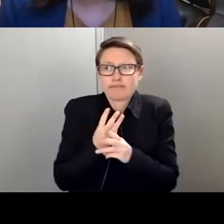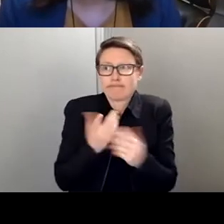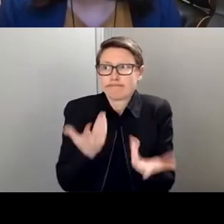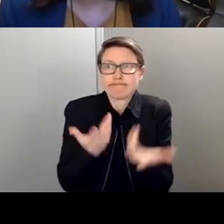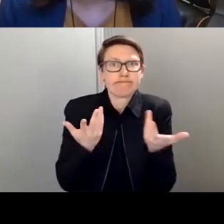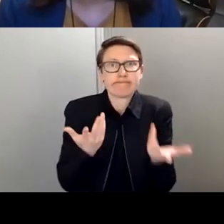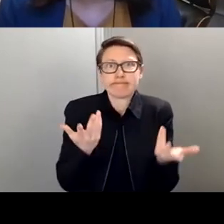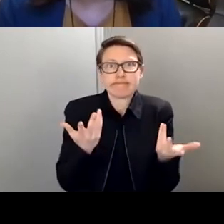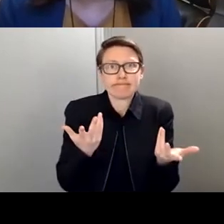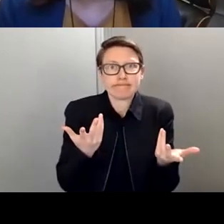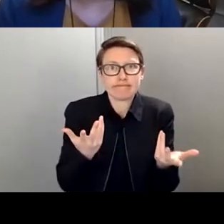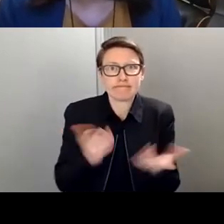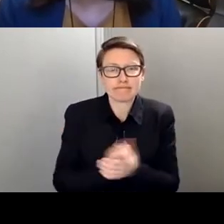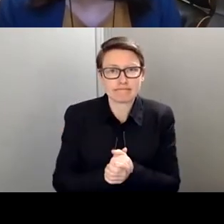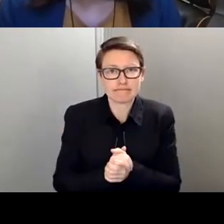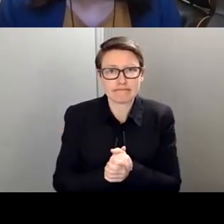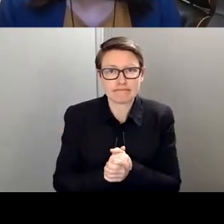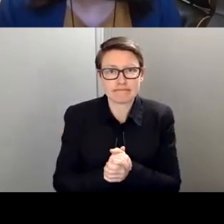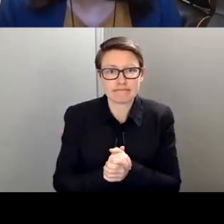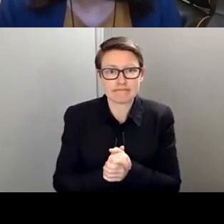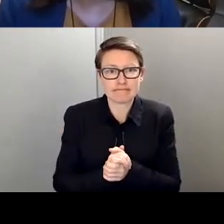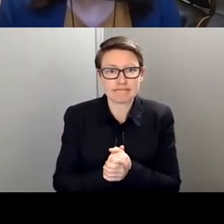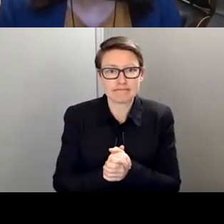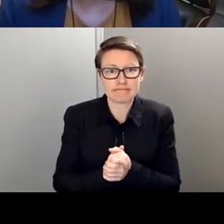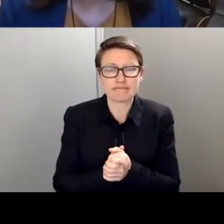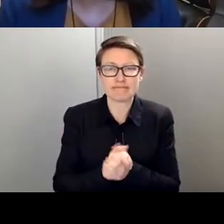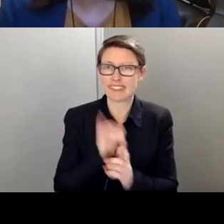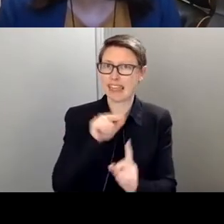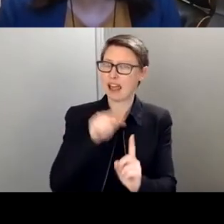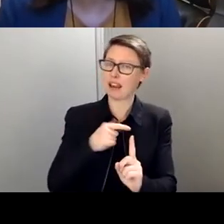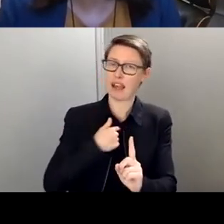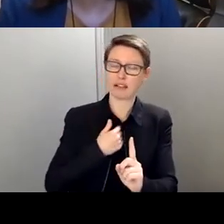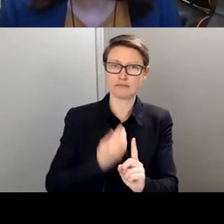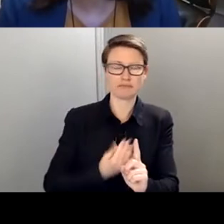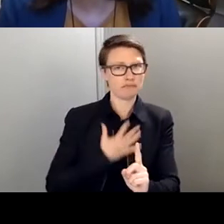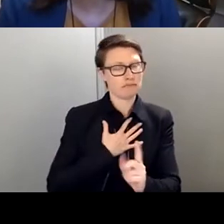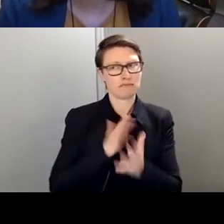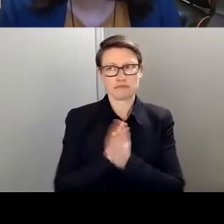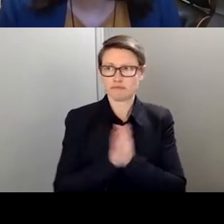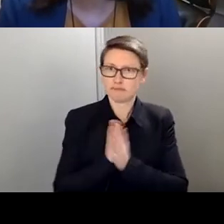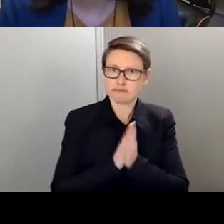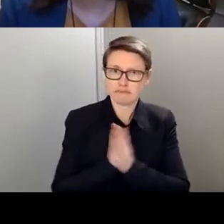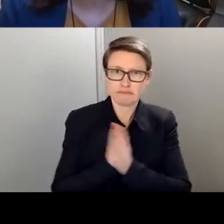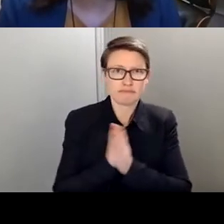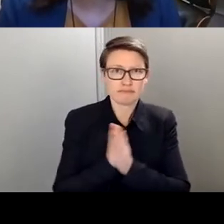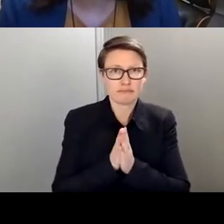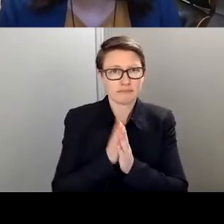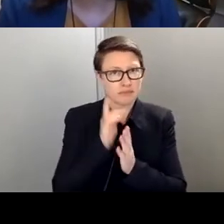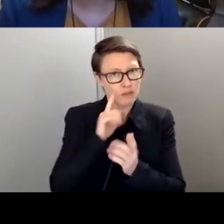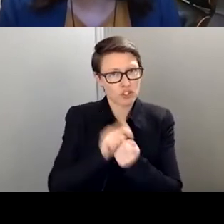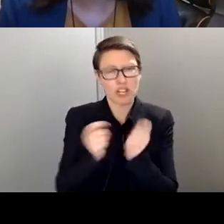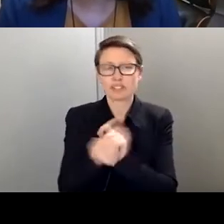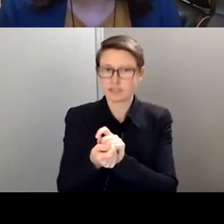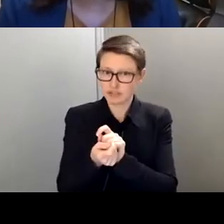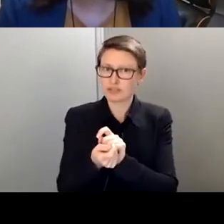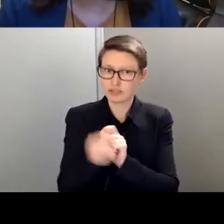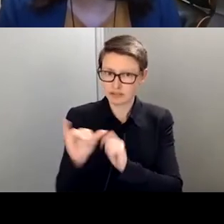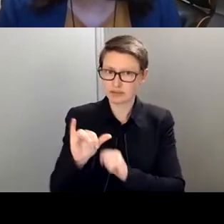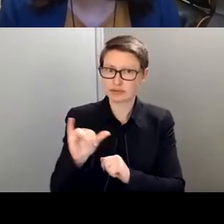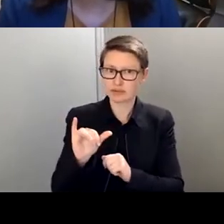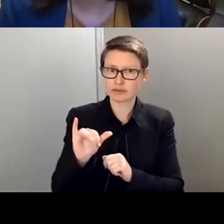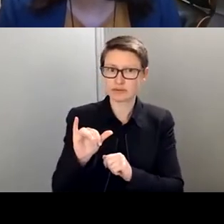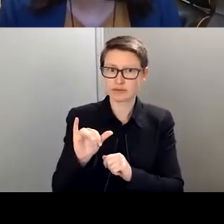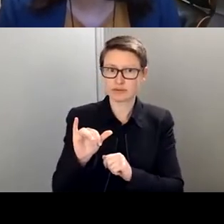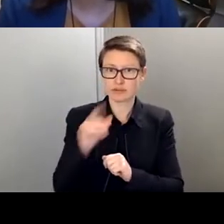that is something that I'm really passionate about, you know, as well as, again,